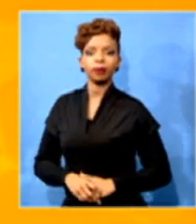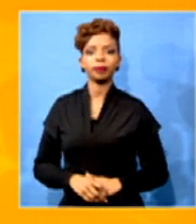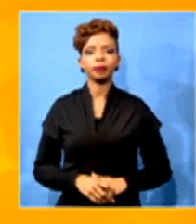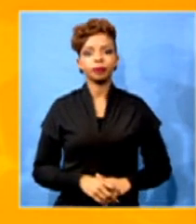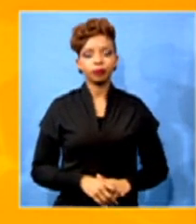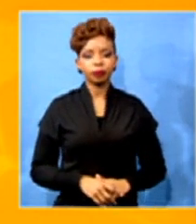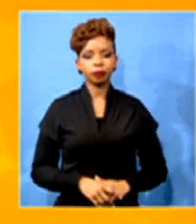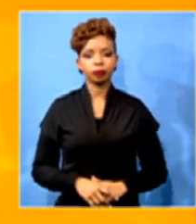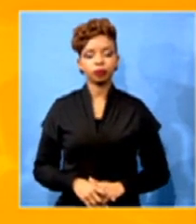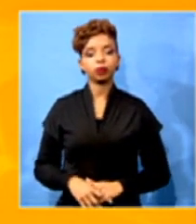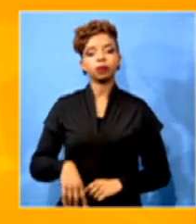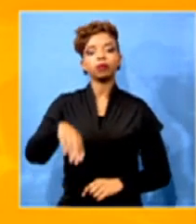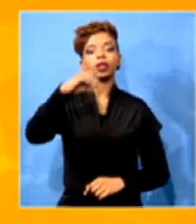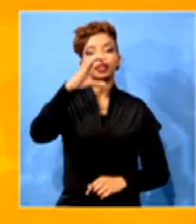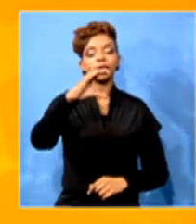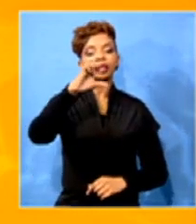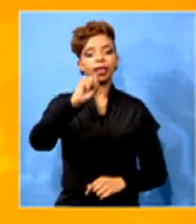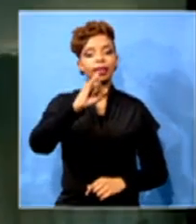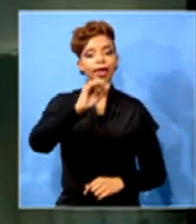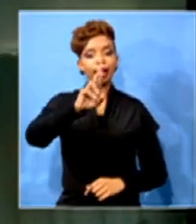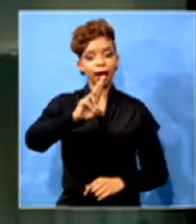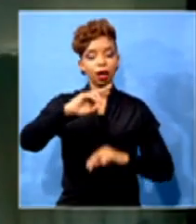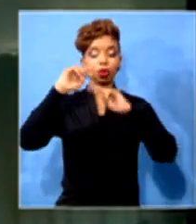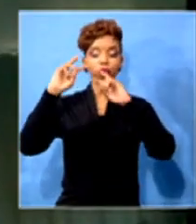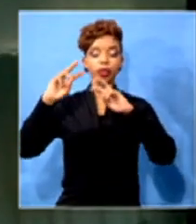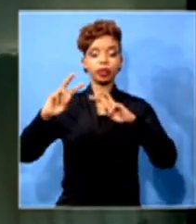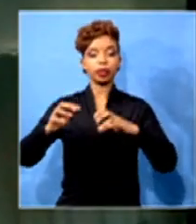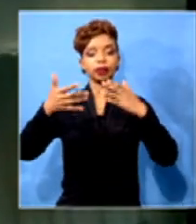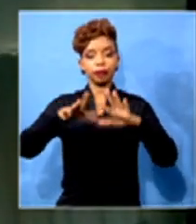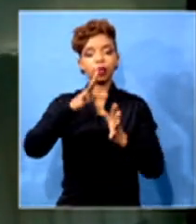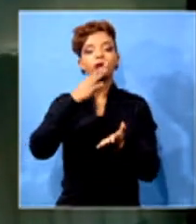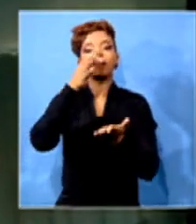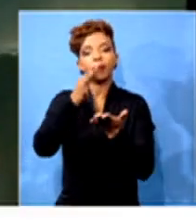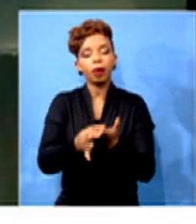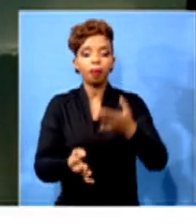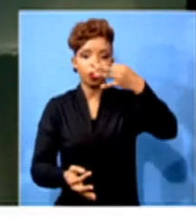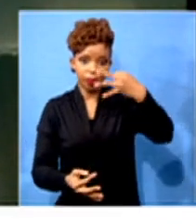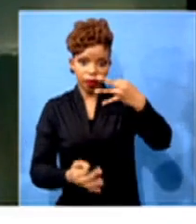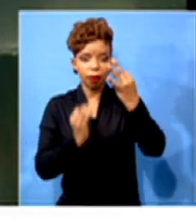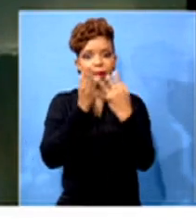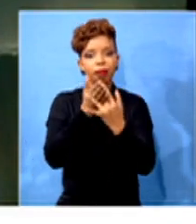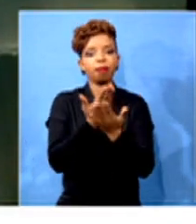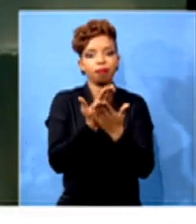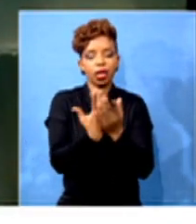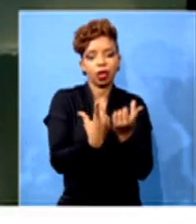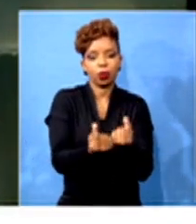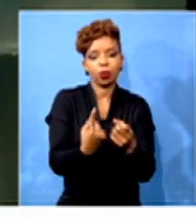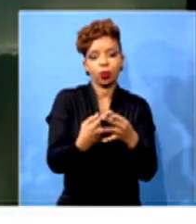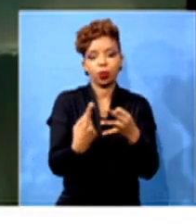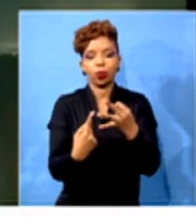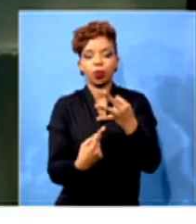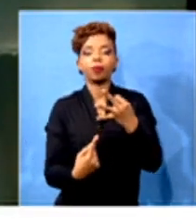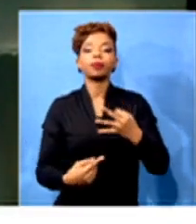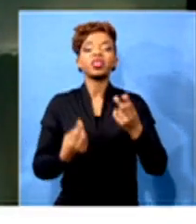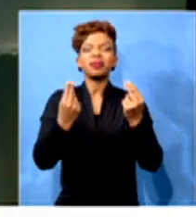So the CSIR's research really proposed three major interventions. Two of them are actually not new, and they are